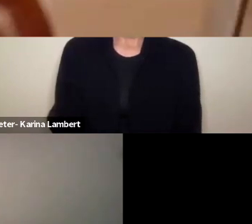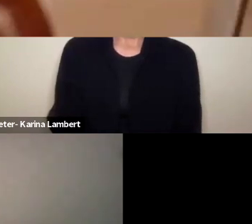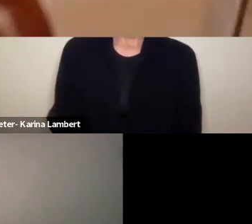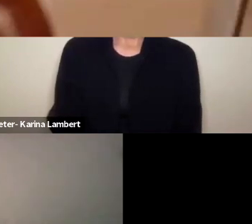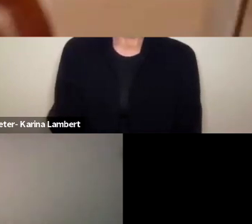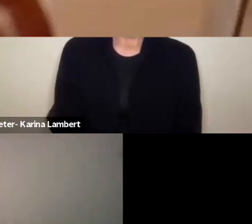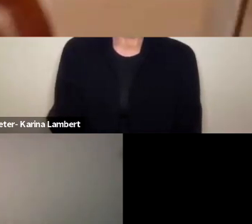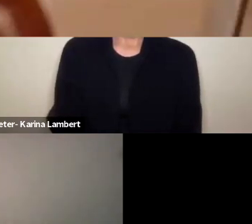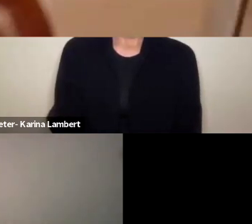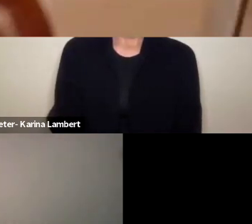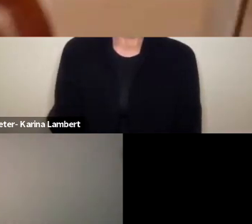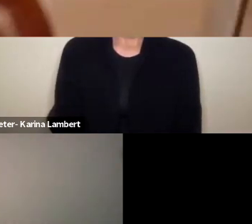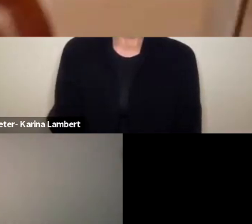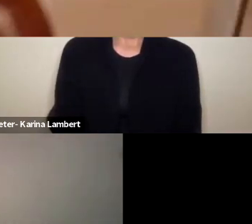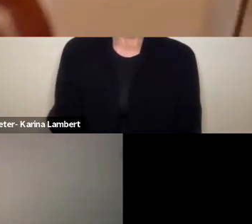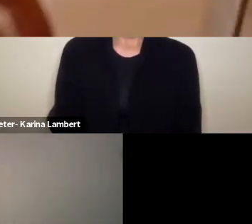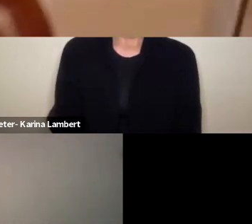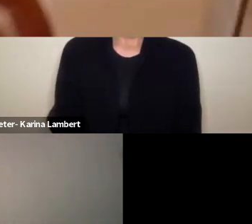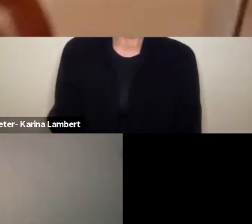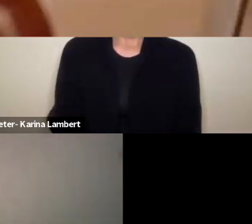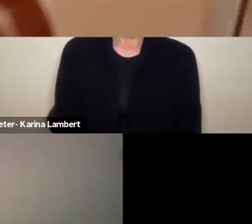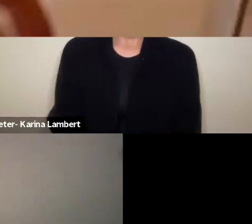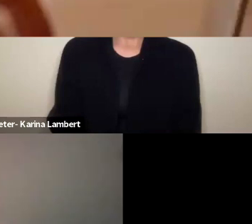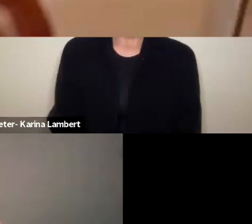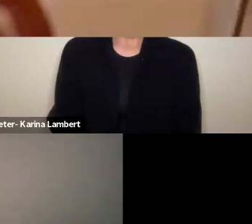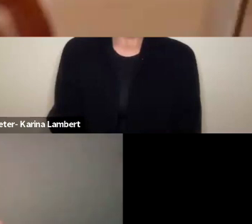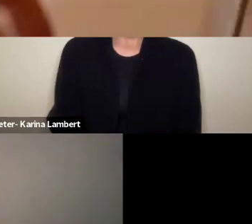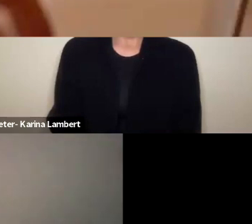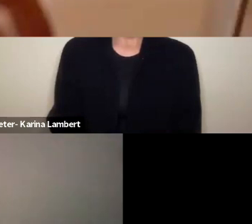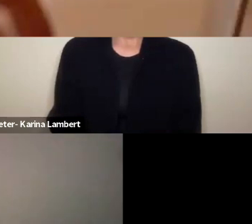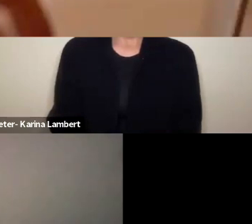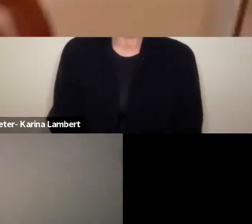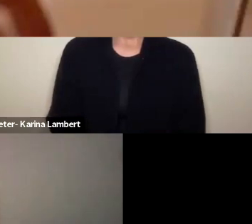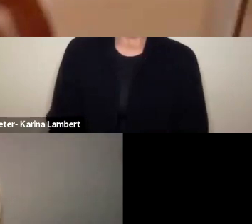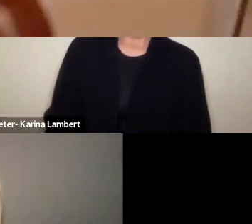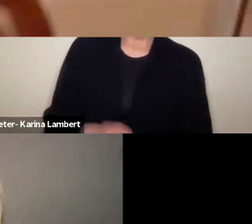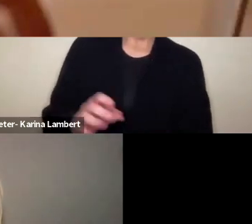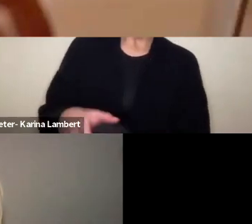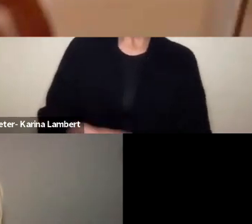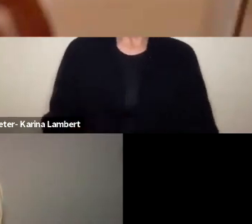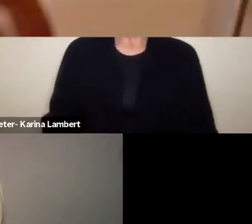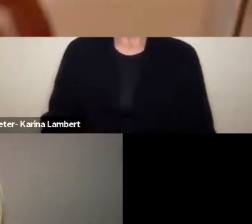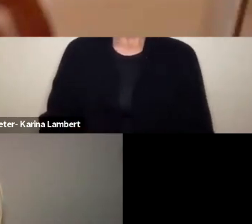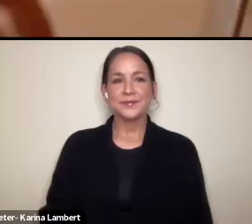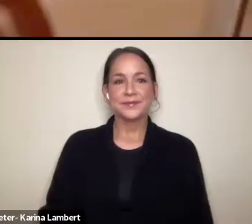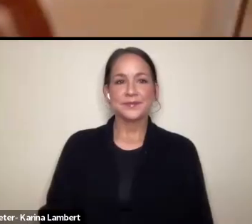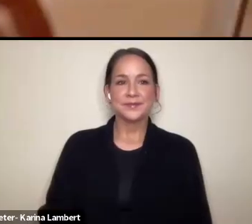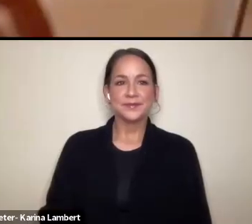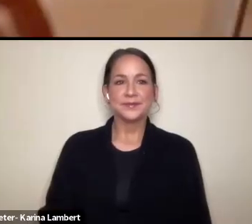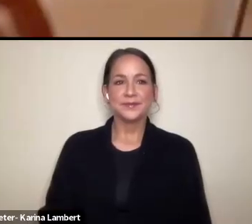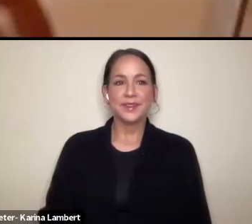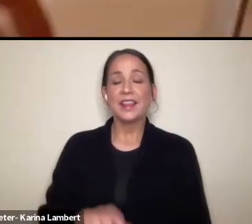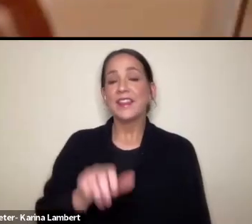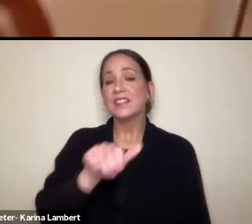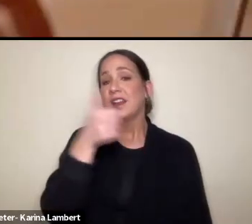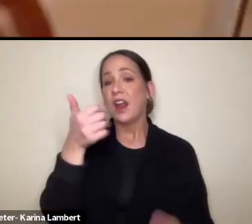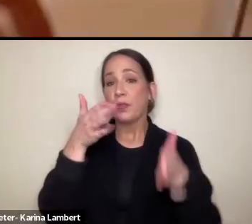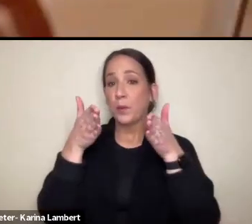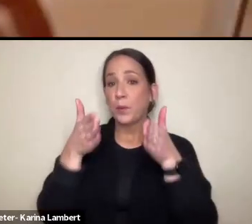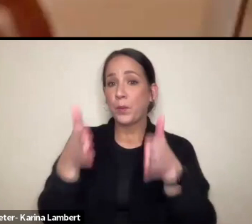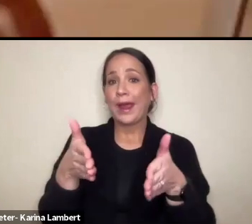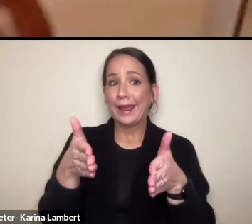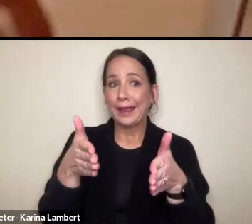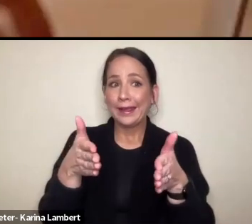her. Okay, that's the main way of getting money in and out of the ABLE account. There is another way to be able